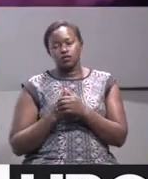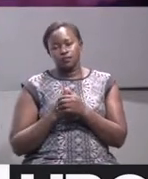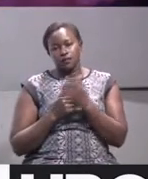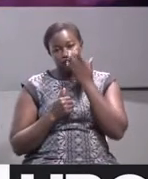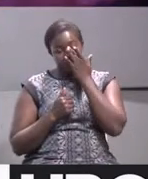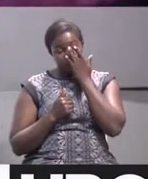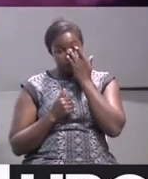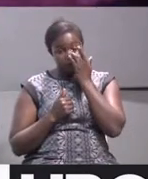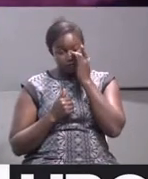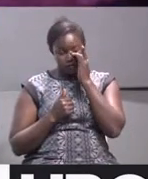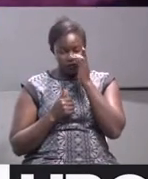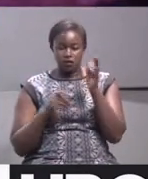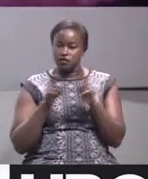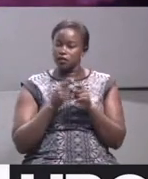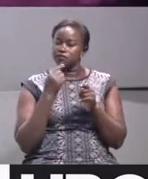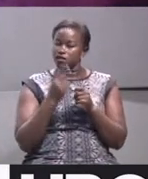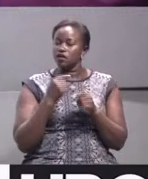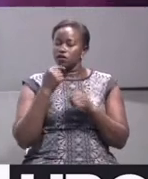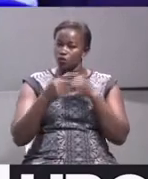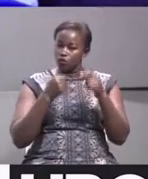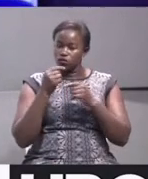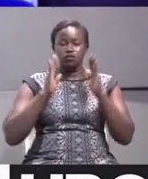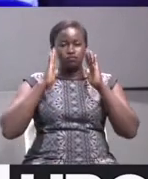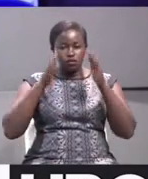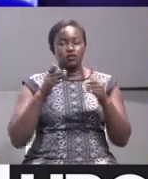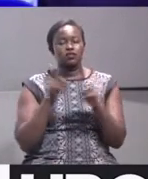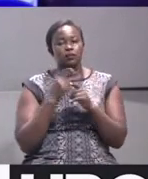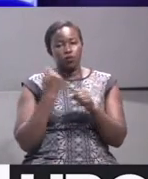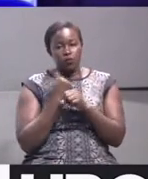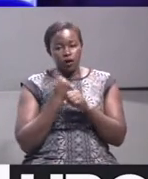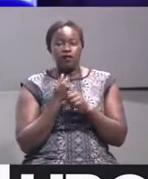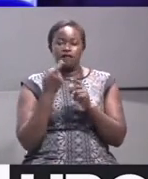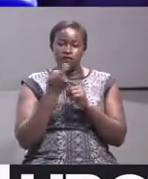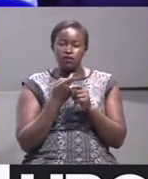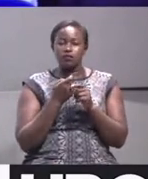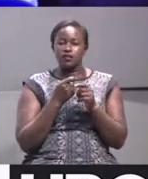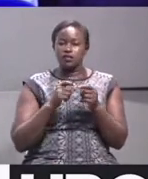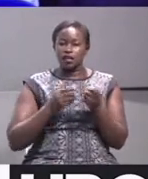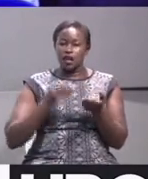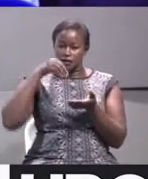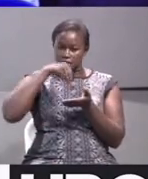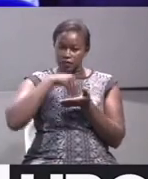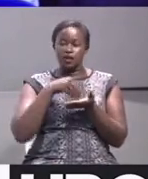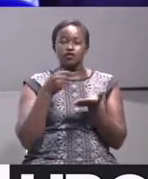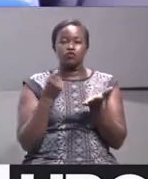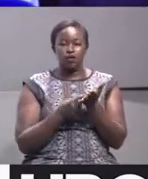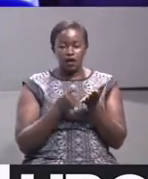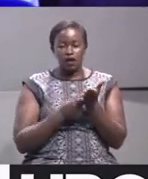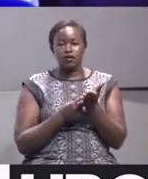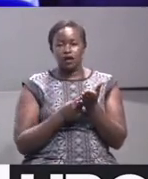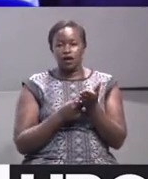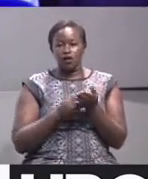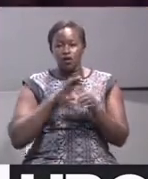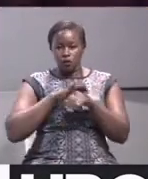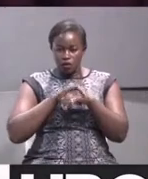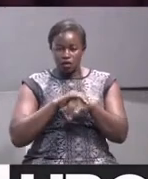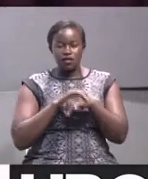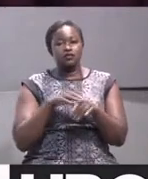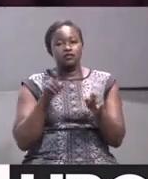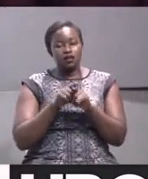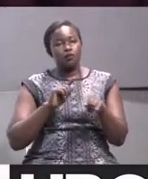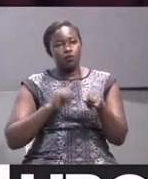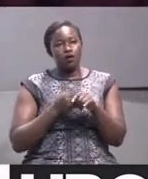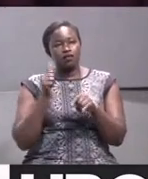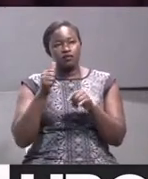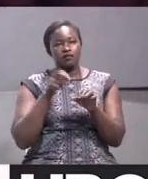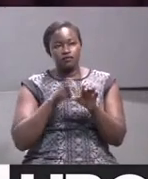She reassured continued commitment and performance from Stanbic Uganda Holdings Limited despite her departure. This would have been